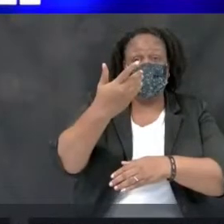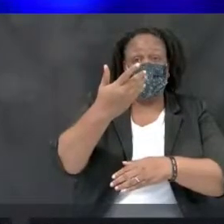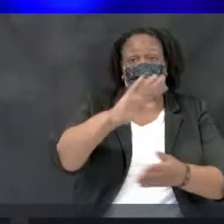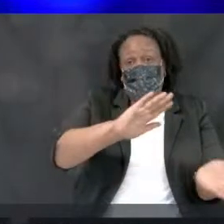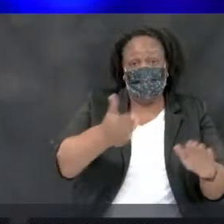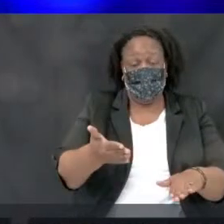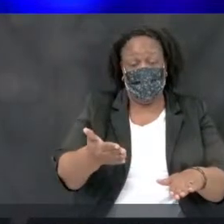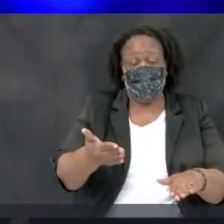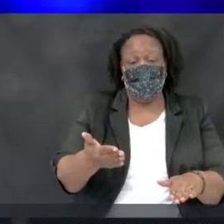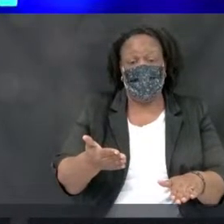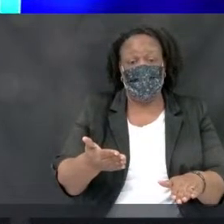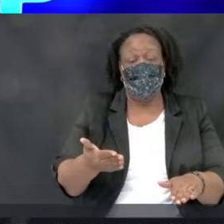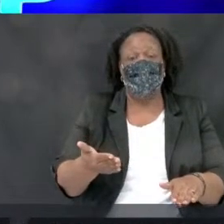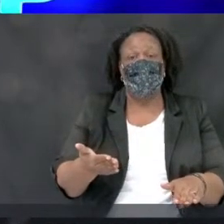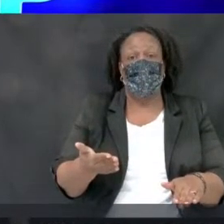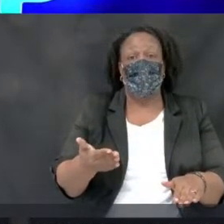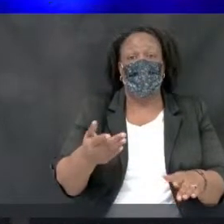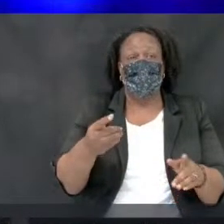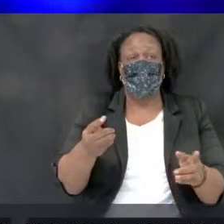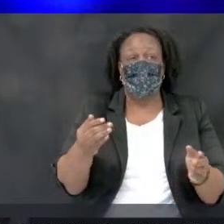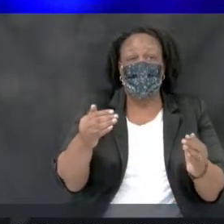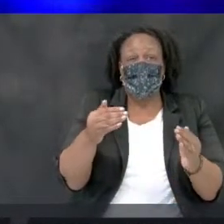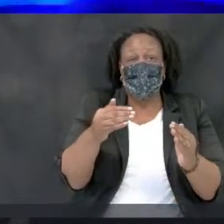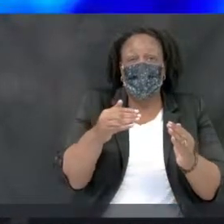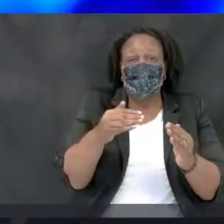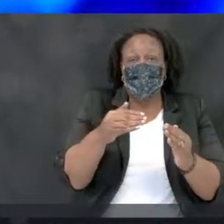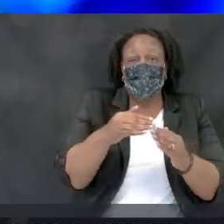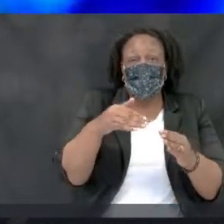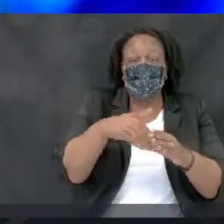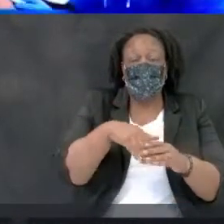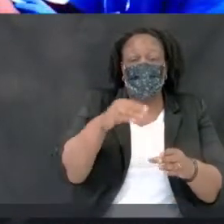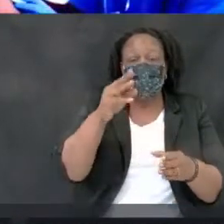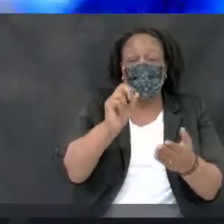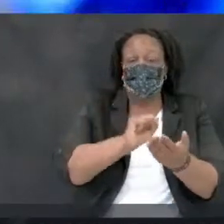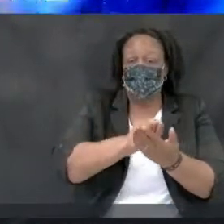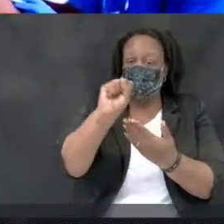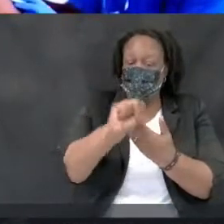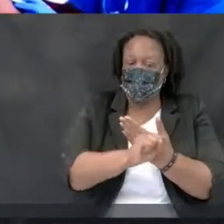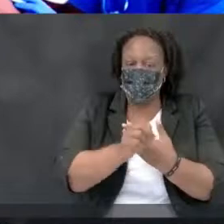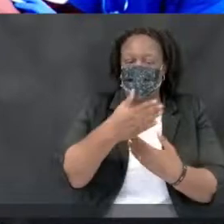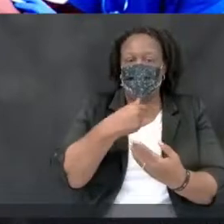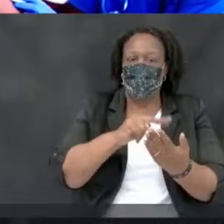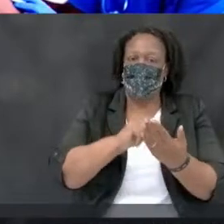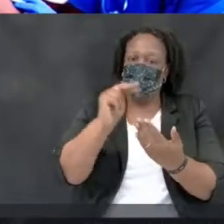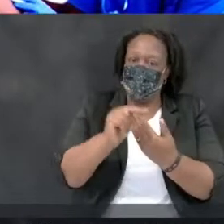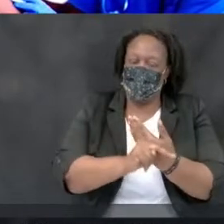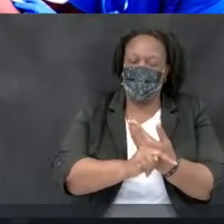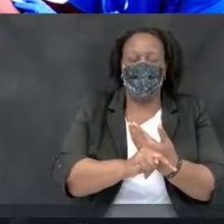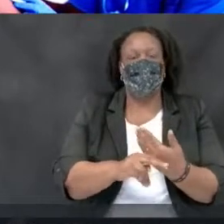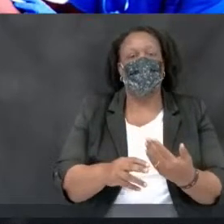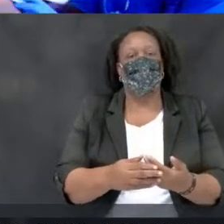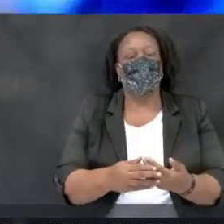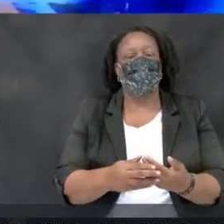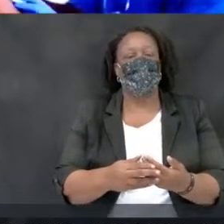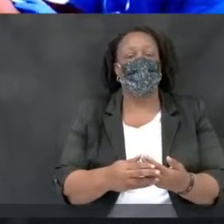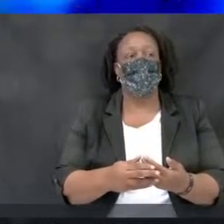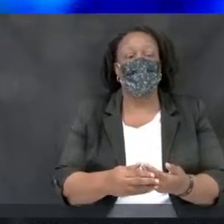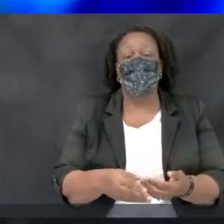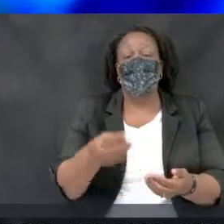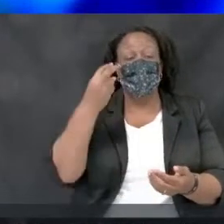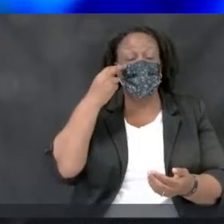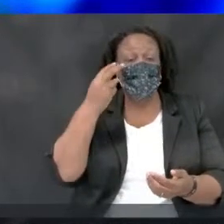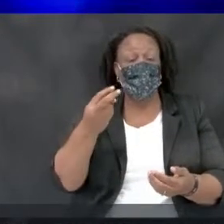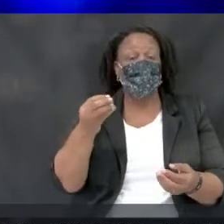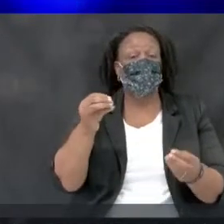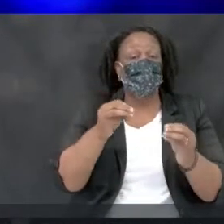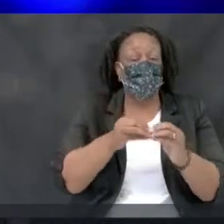of November. This marks an increase of 8% in new cases and a 5% increase in